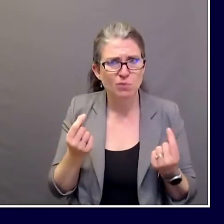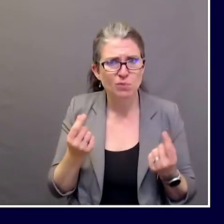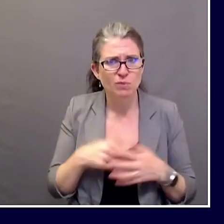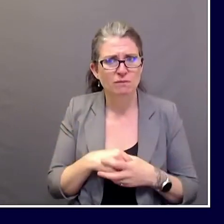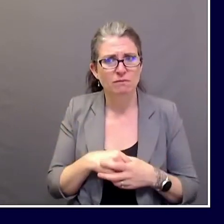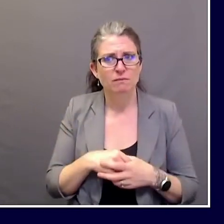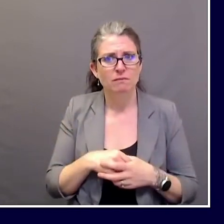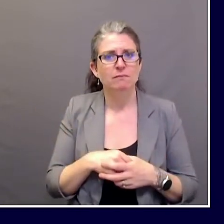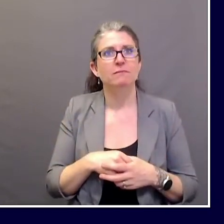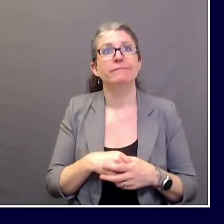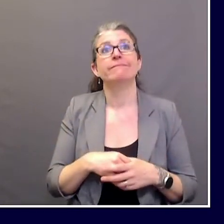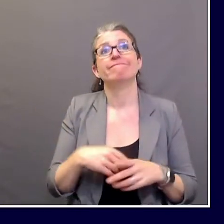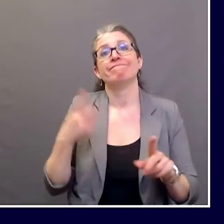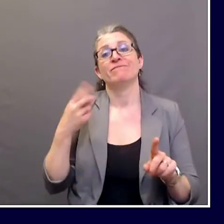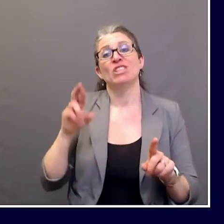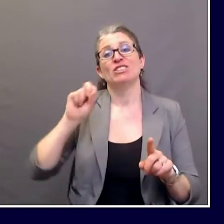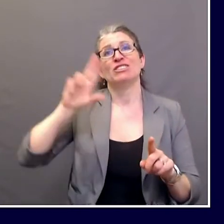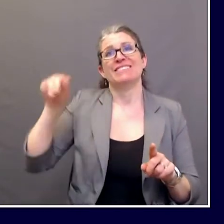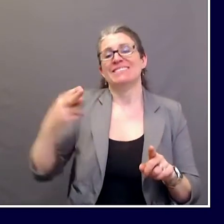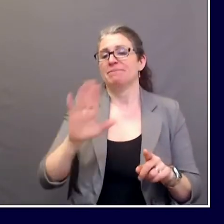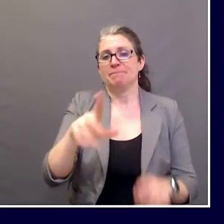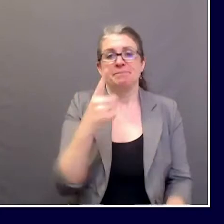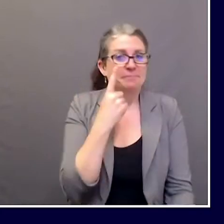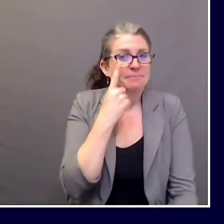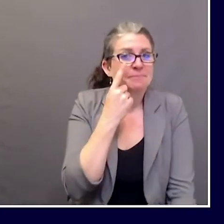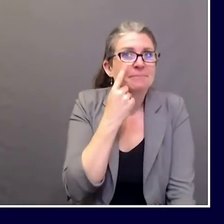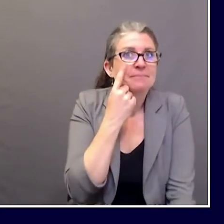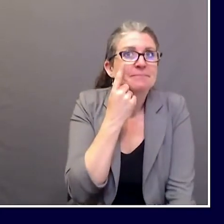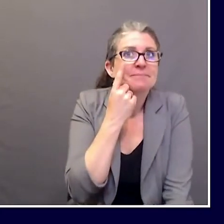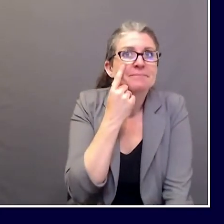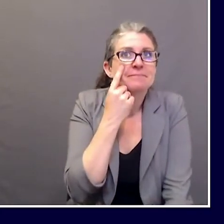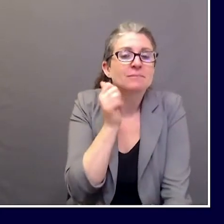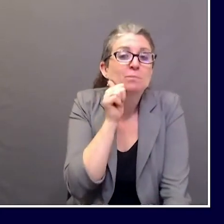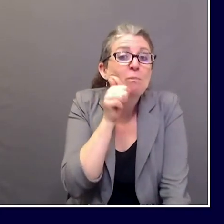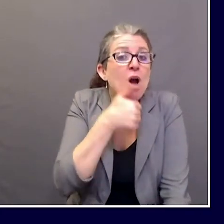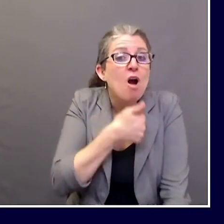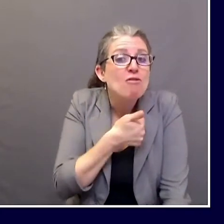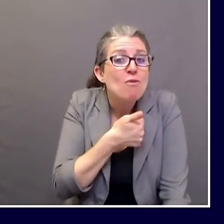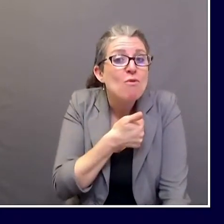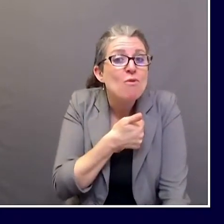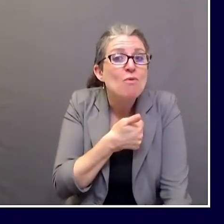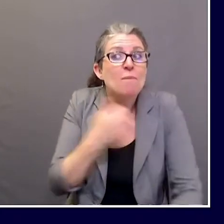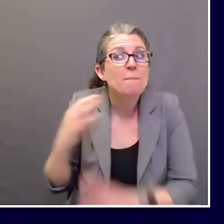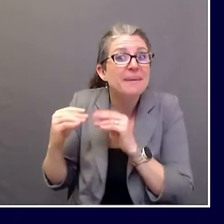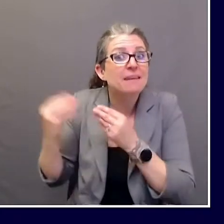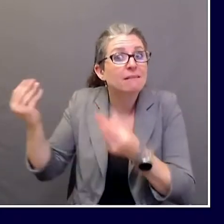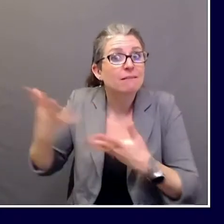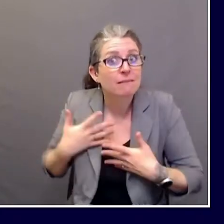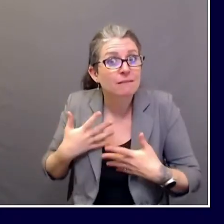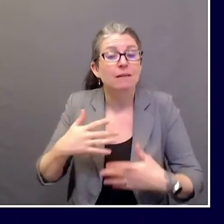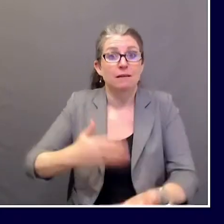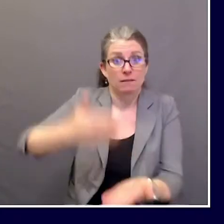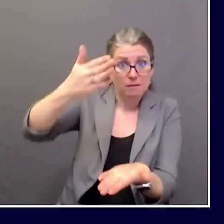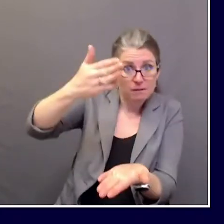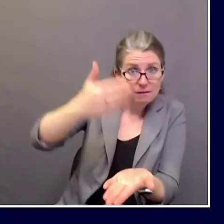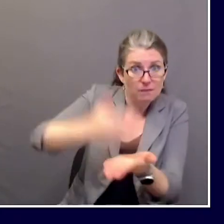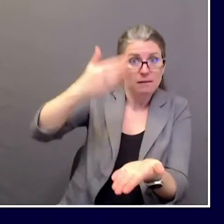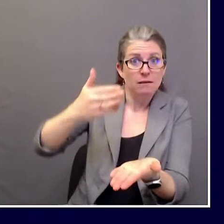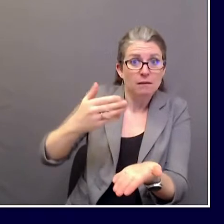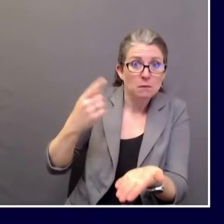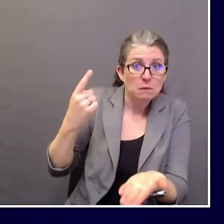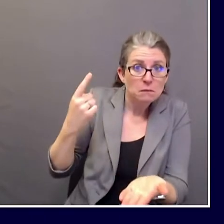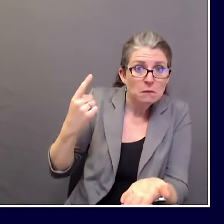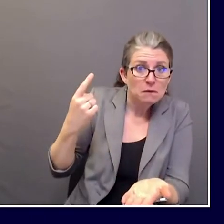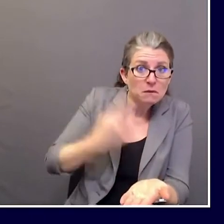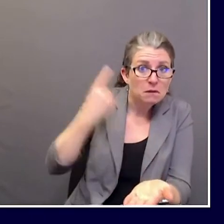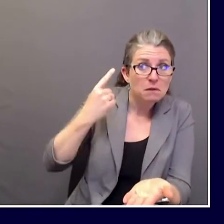is resolved. It also depends on what the supply of J&J vaccine is. This current week, as Commissioner Lambrew